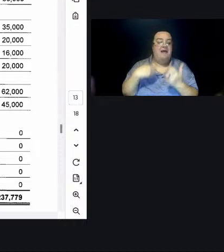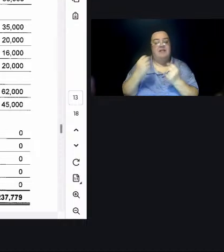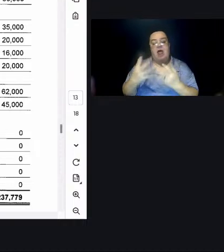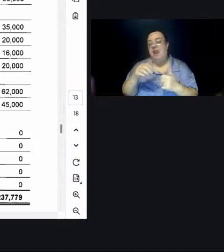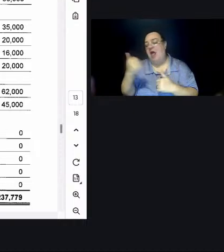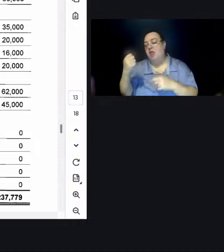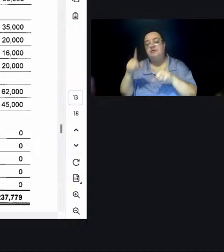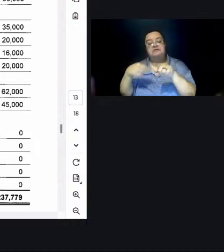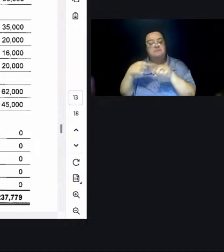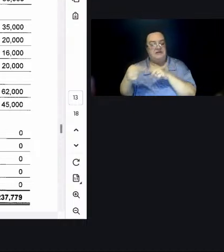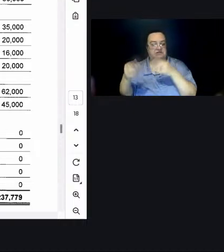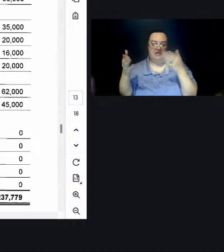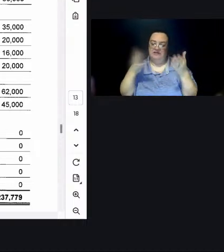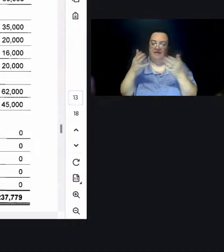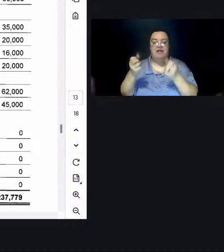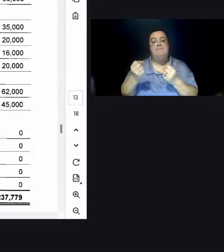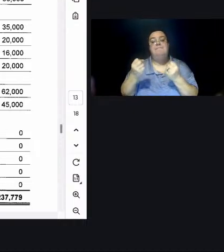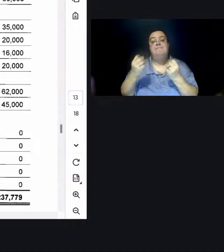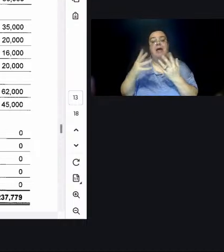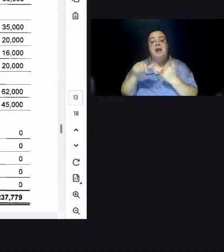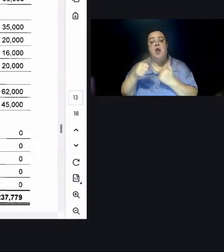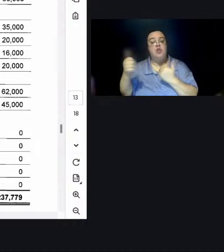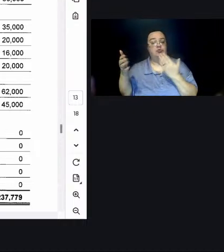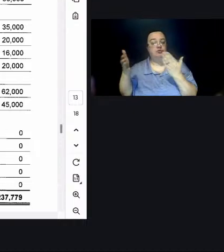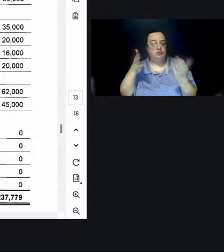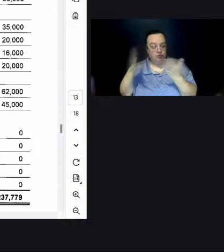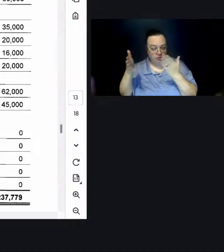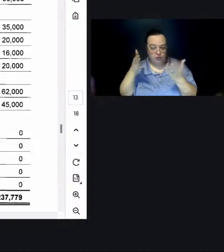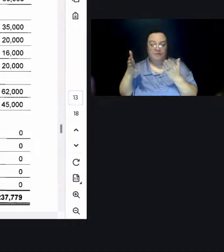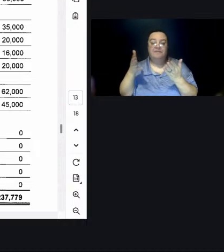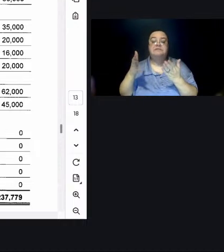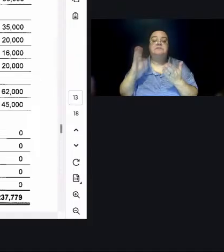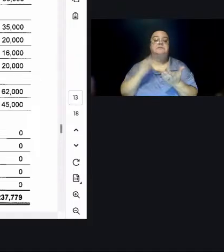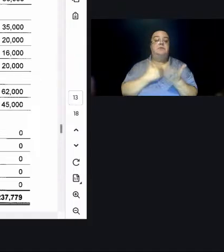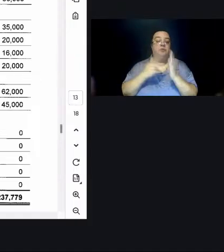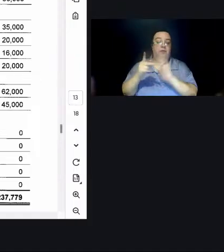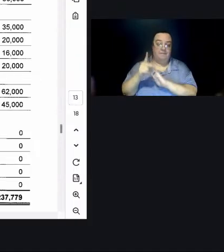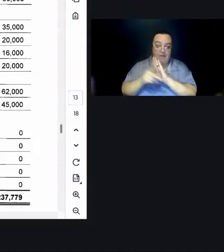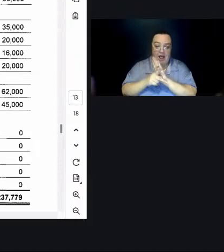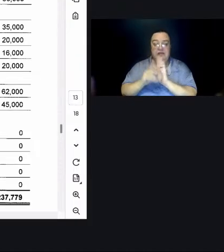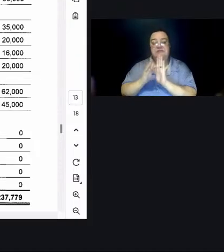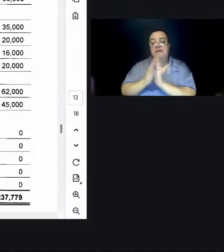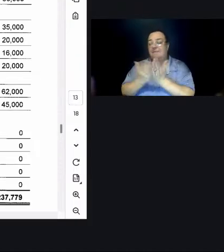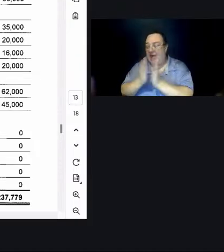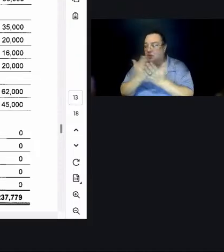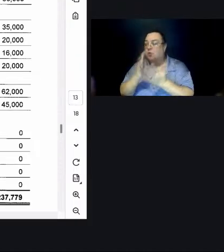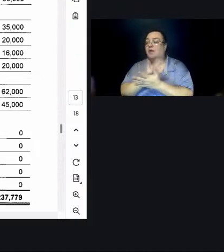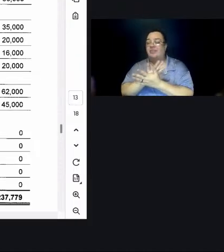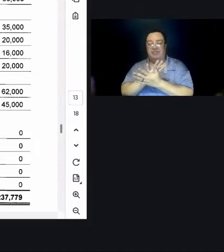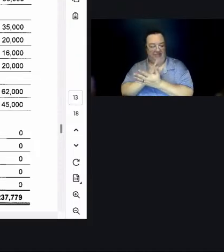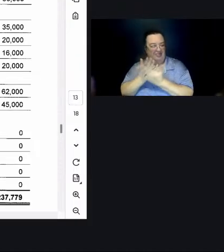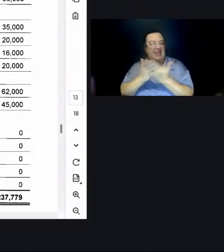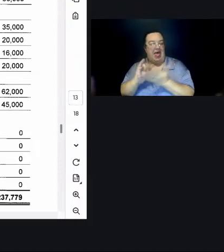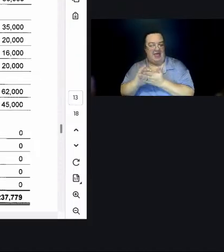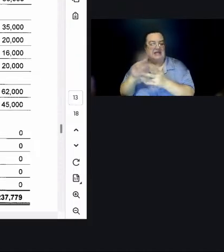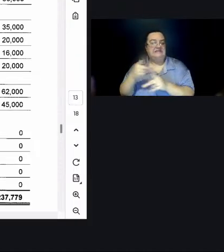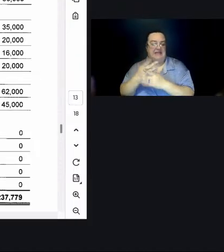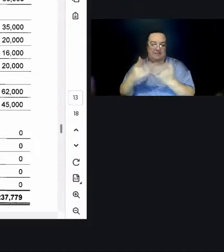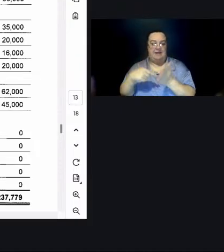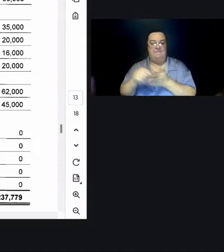specialized services. A lot of other services, our policy manuals and things of that nature are all paid out of